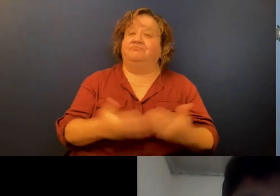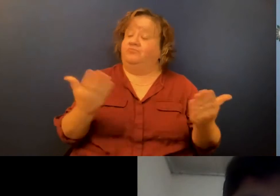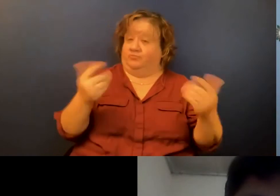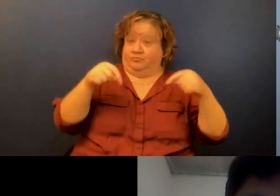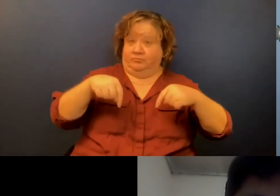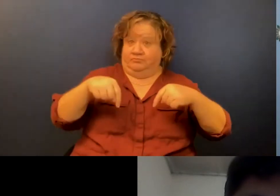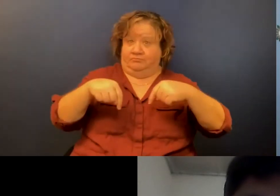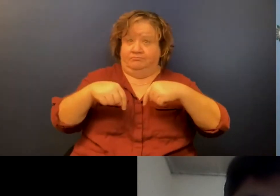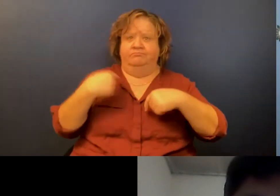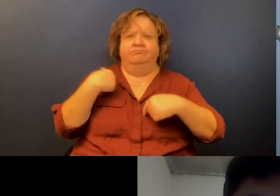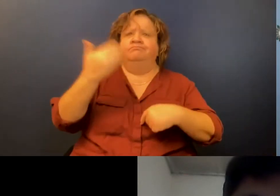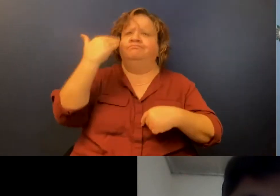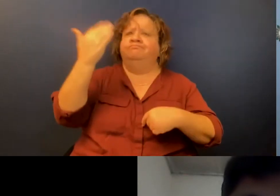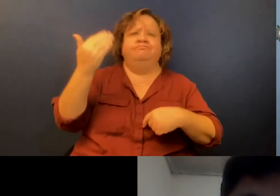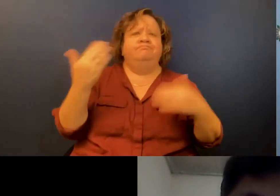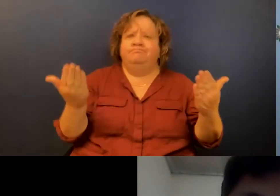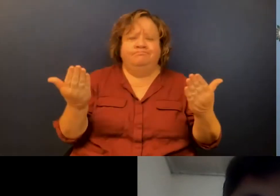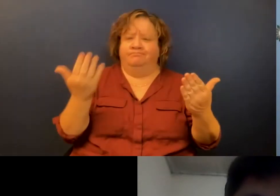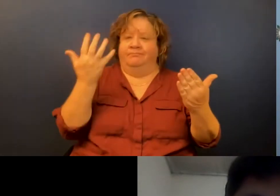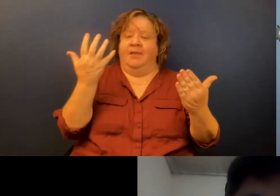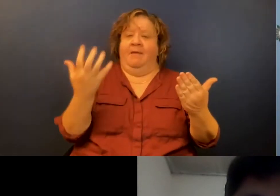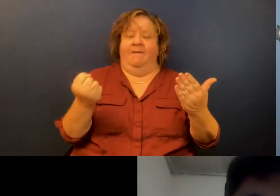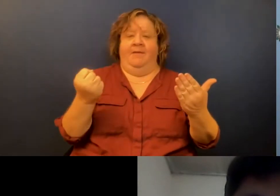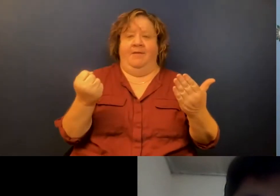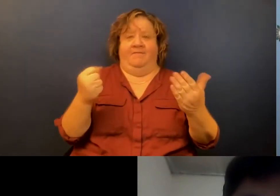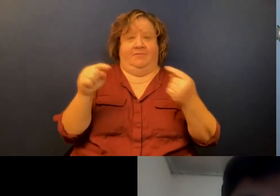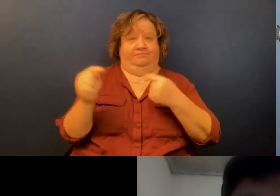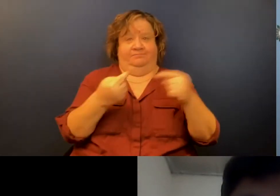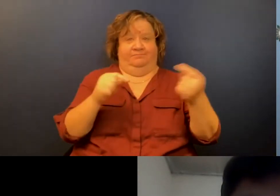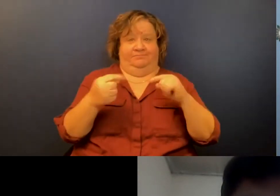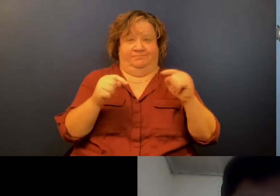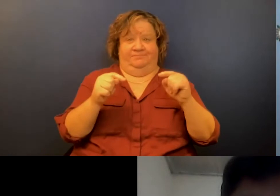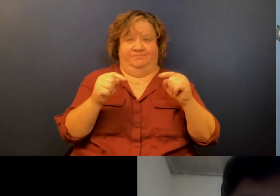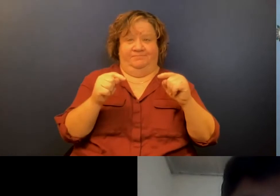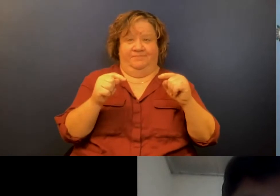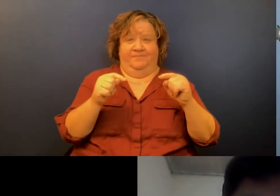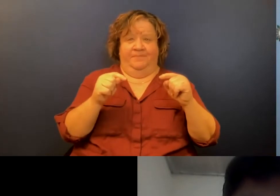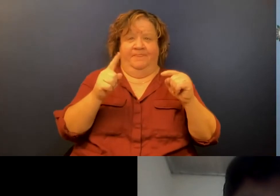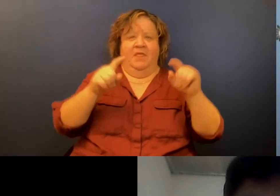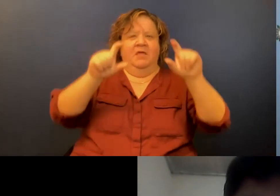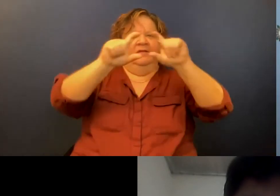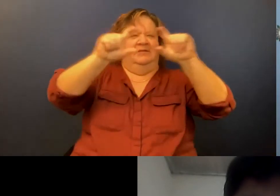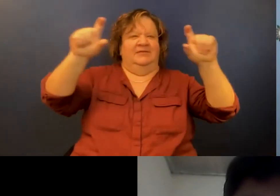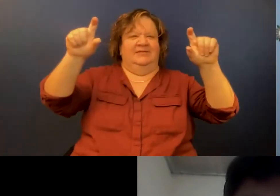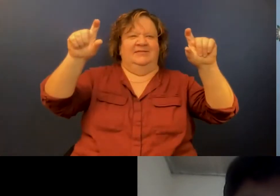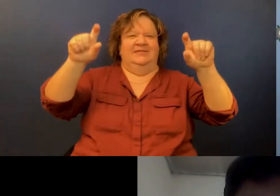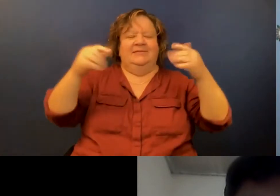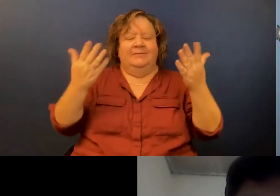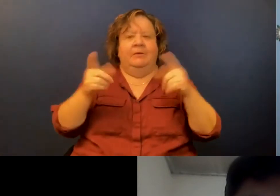discuss recreation-free, stress-free recreation. We know that recreation, sports, and culture